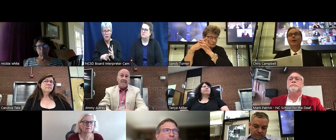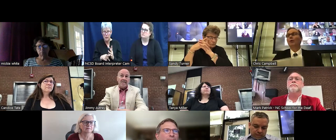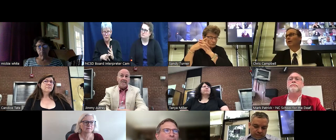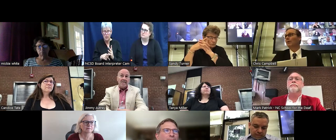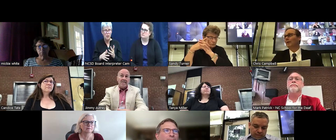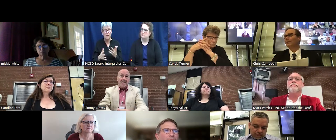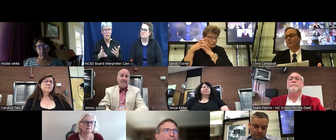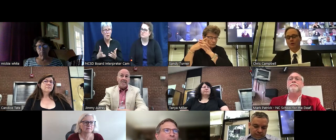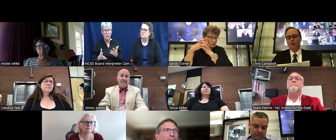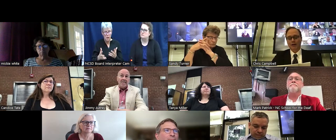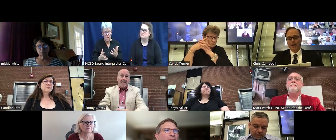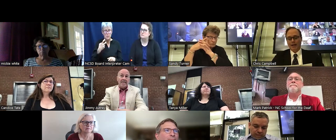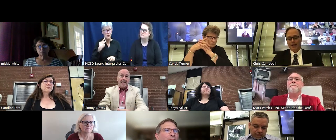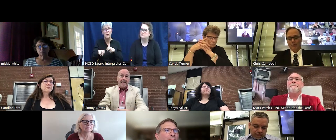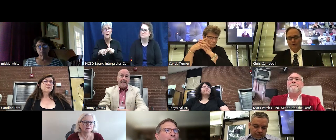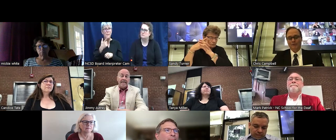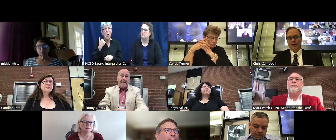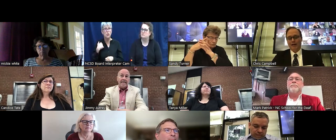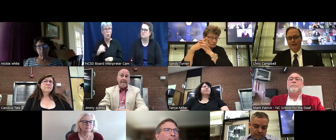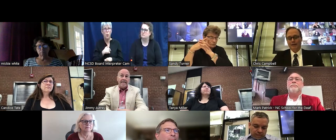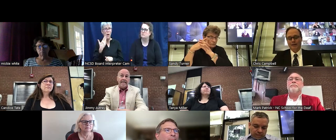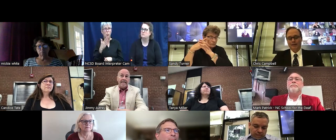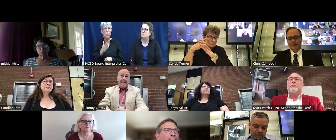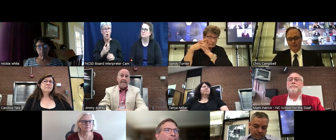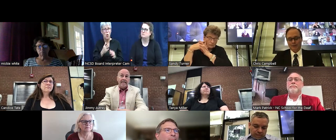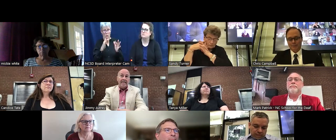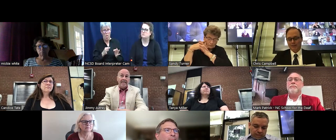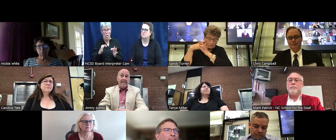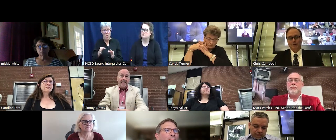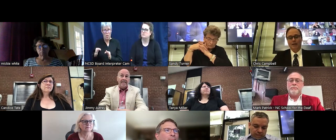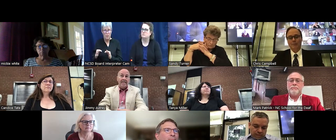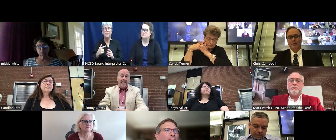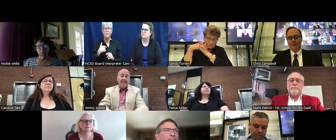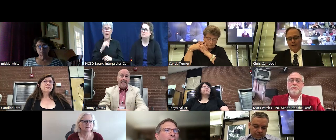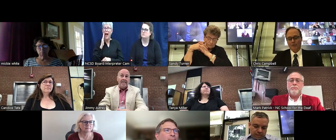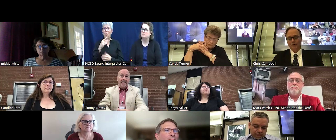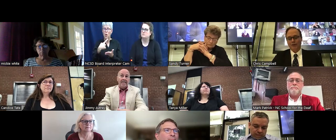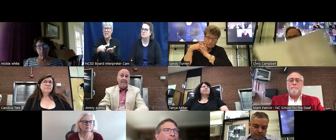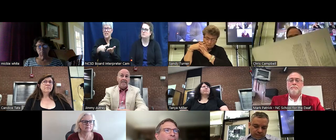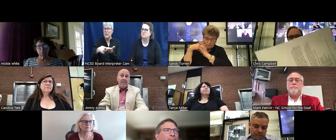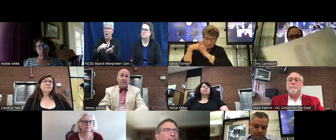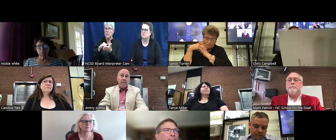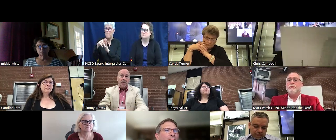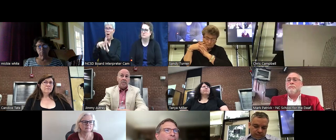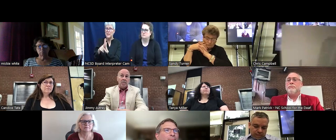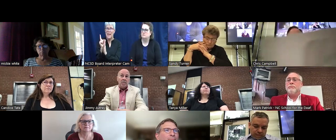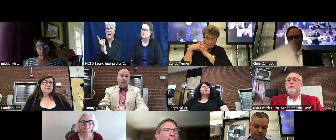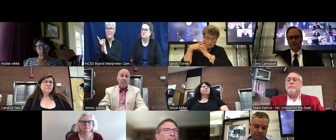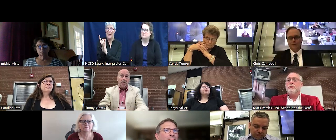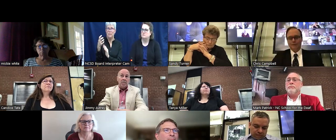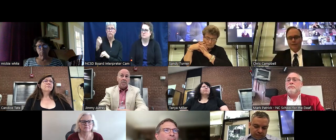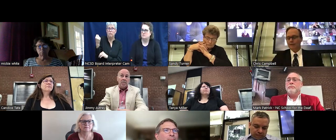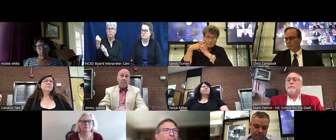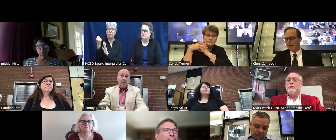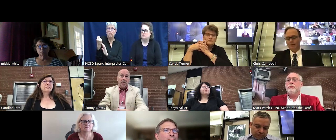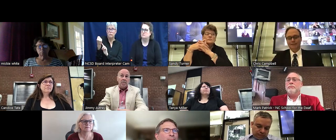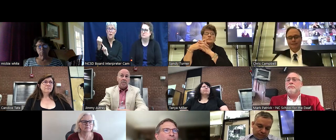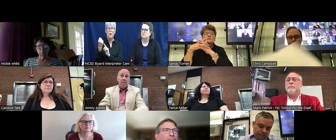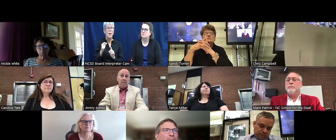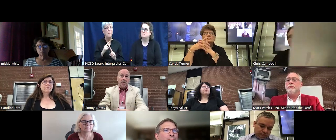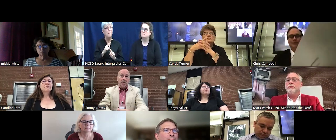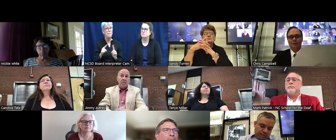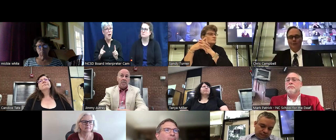not knowing what the issues are. And I'll cover that in just a minute also. But what I would like to do instead, because